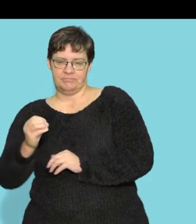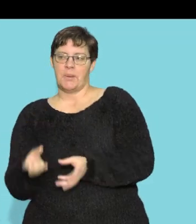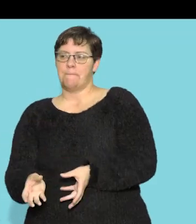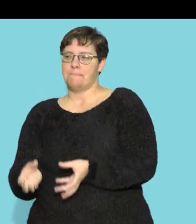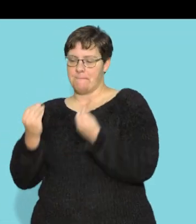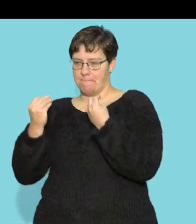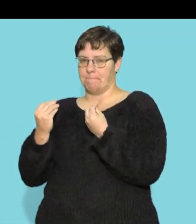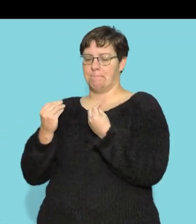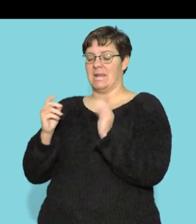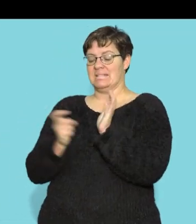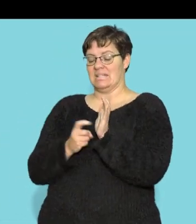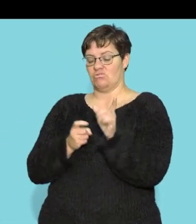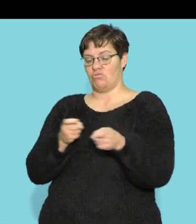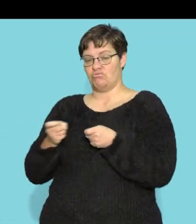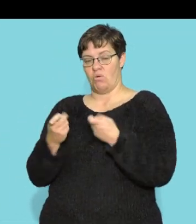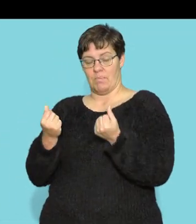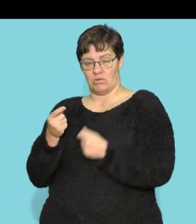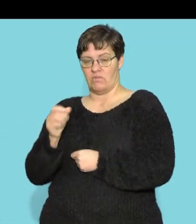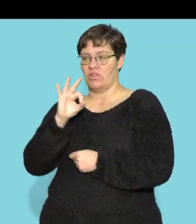debtors control figure of